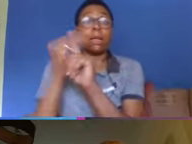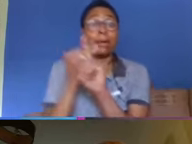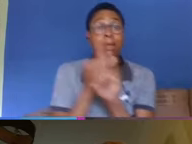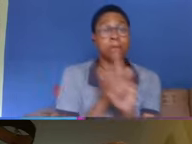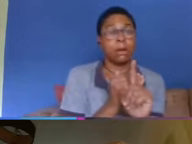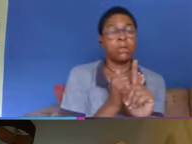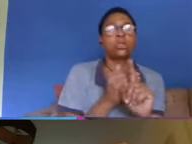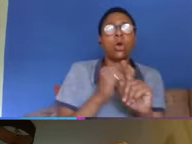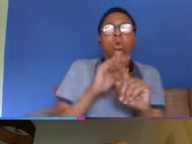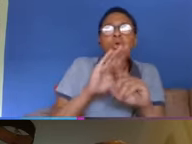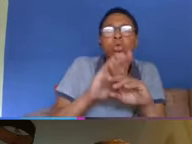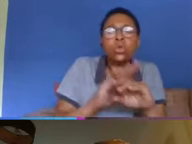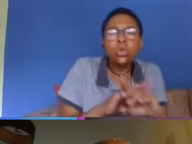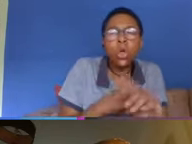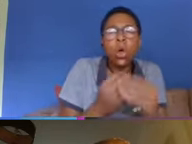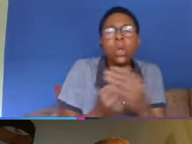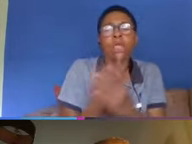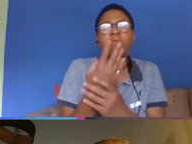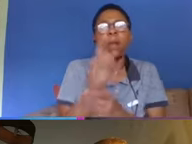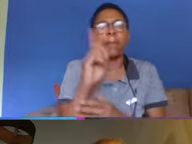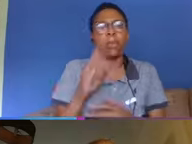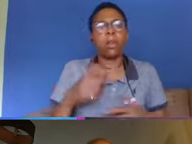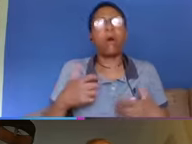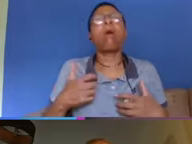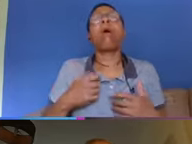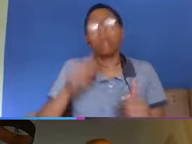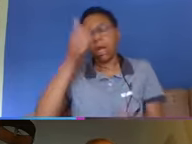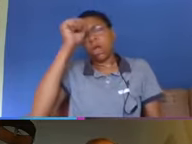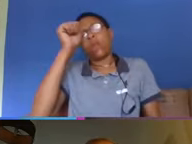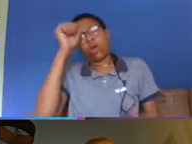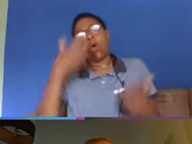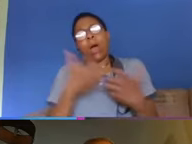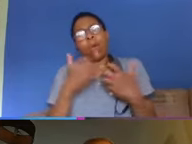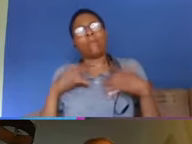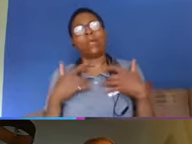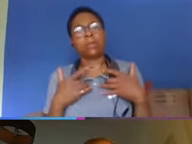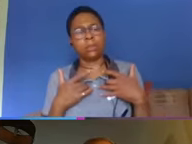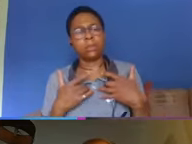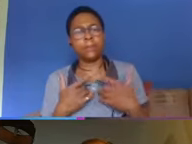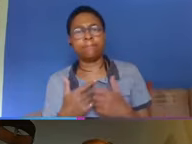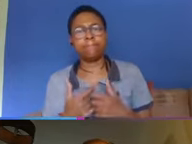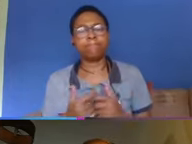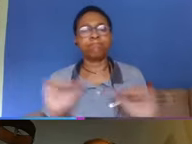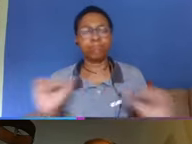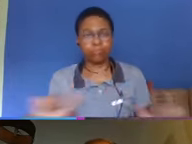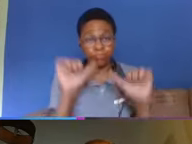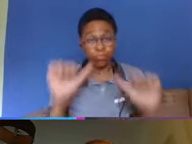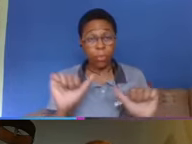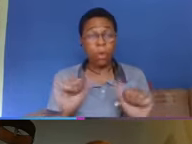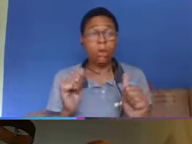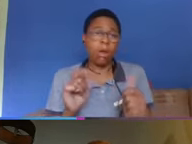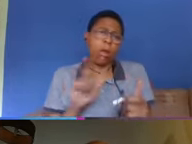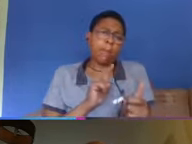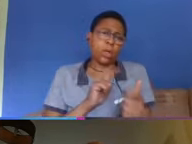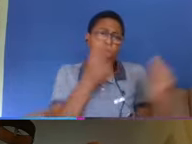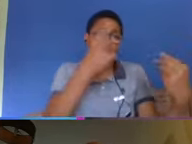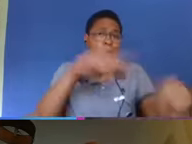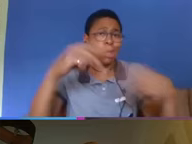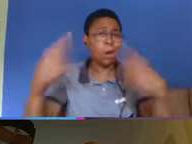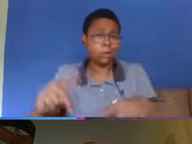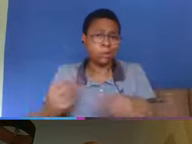The thing to remember with that class, obviously, is that because of the technical element of dance class and often most rehearsals as well,